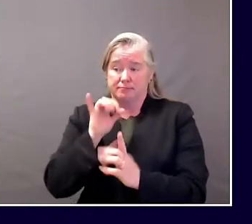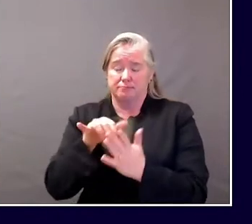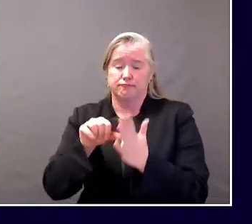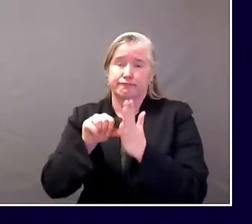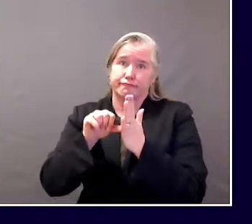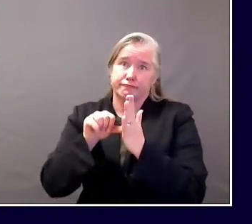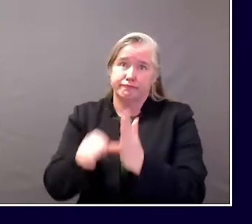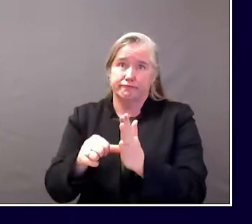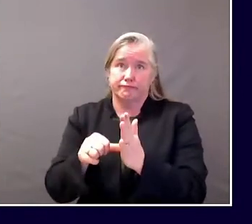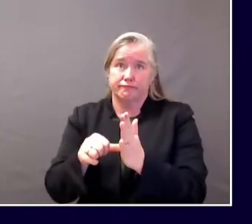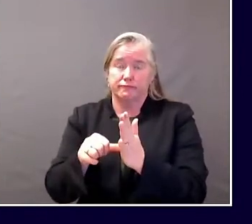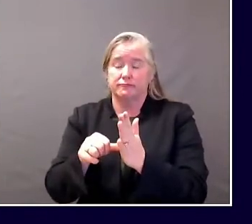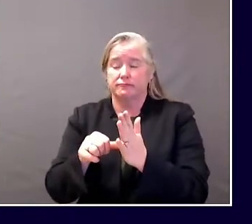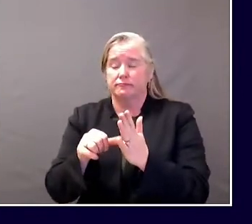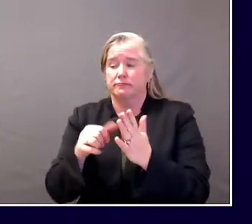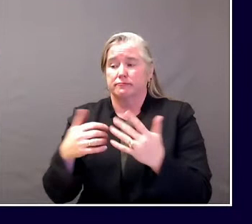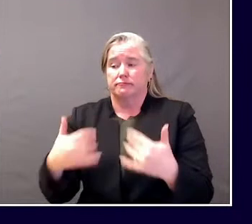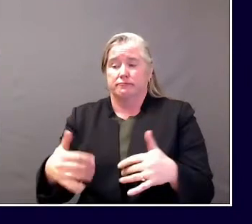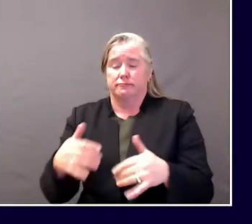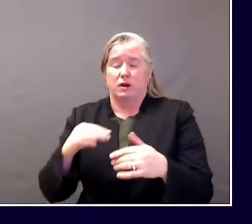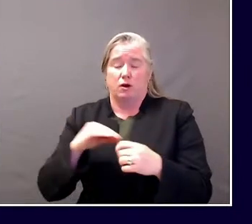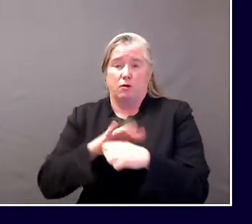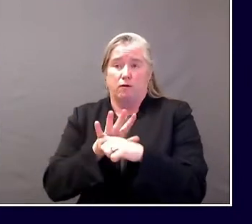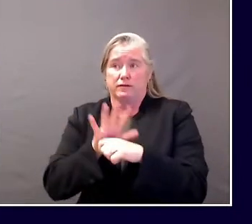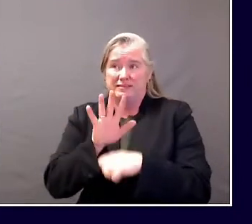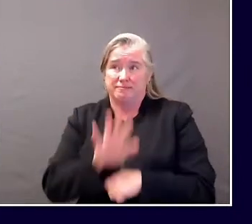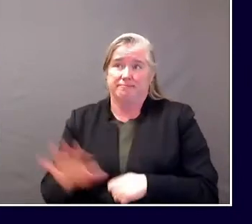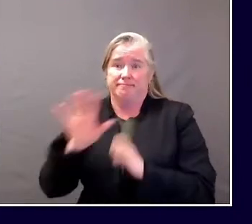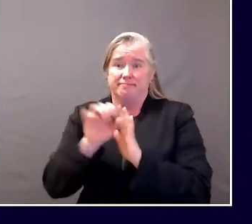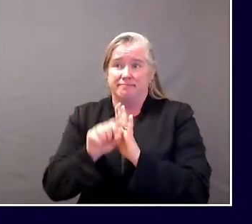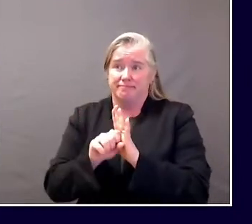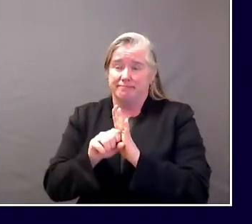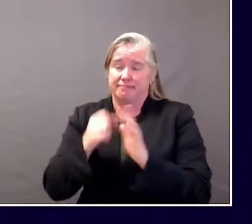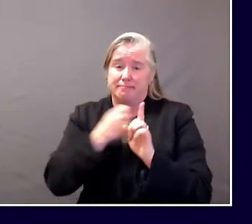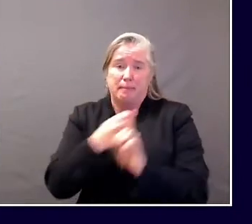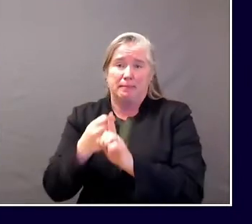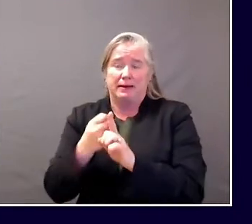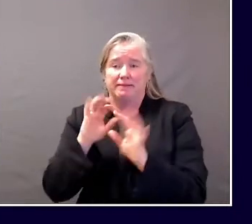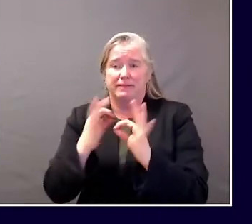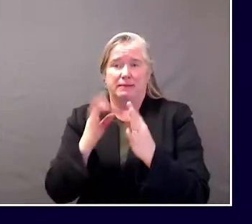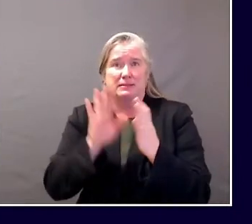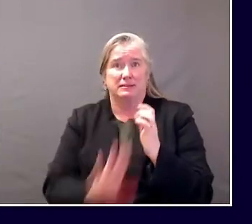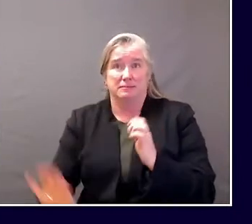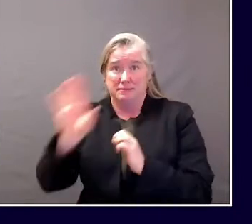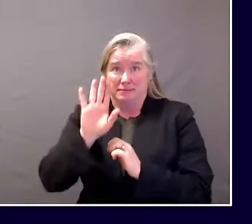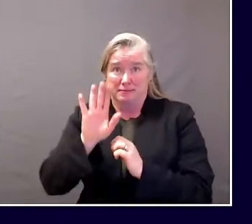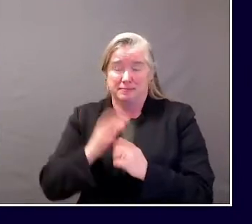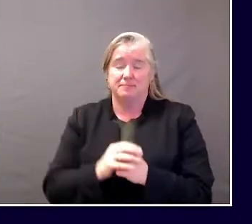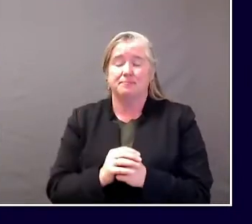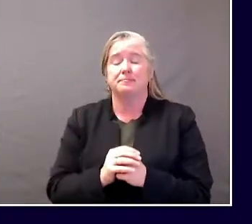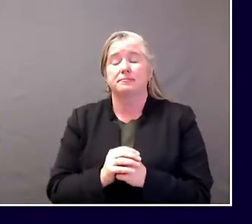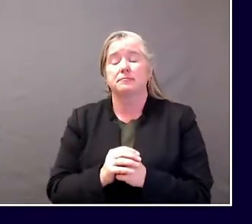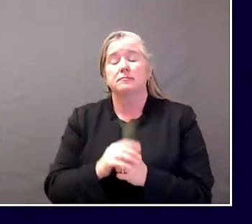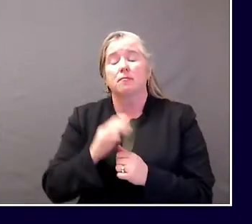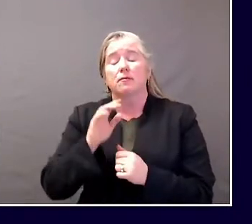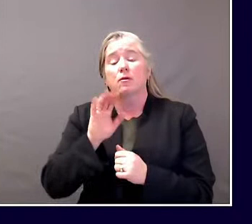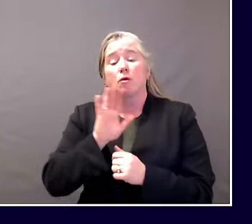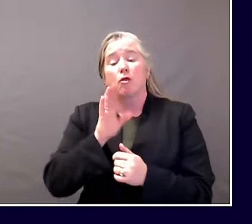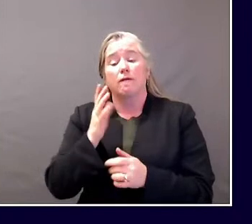the toll that COVID-19 is taking on all of us. We share our condolences with the